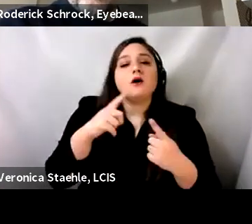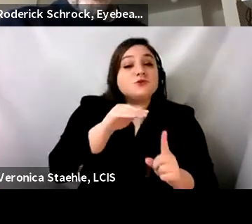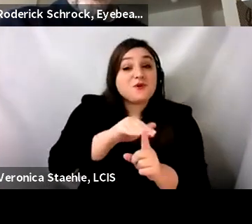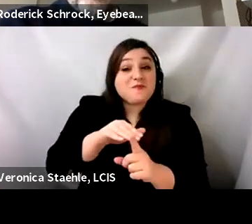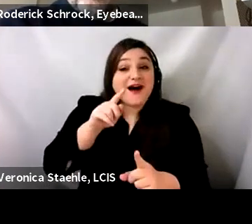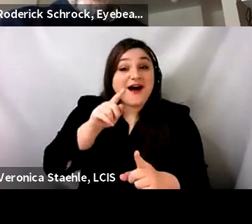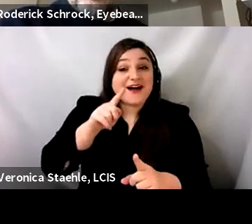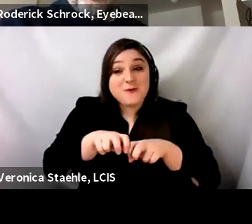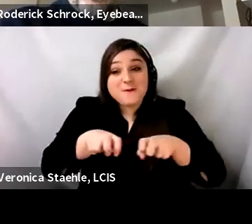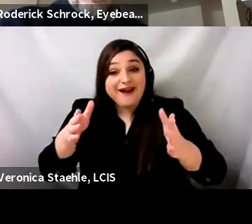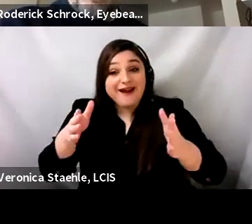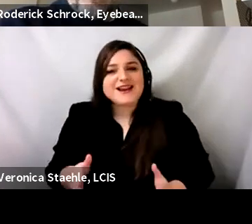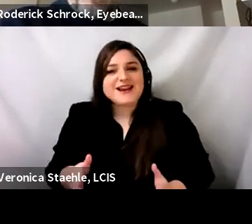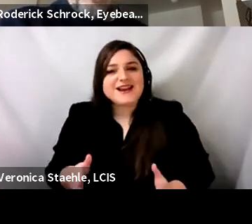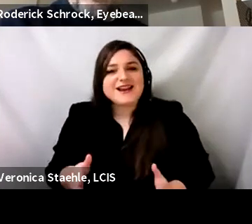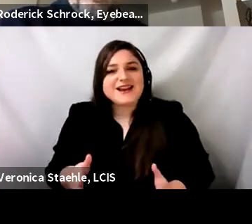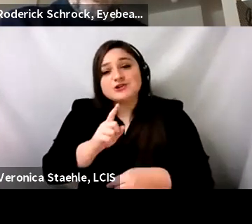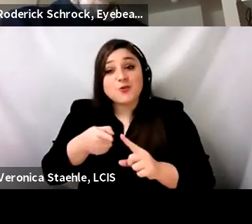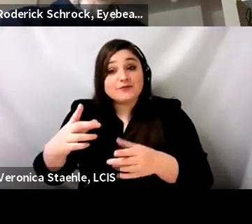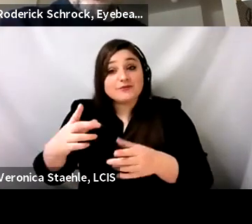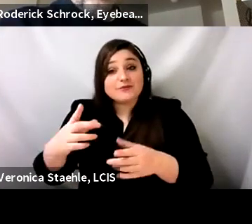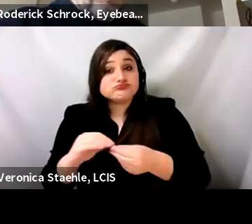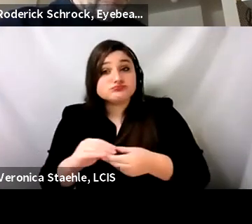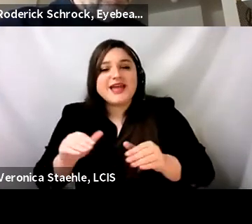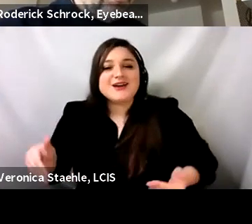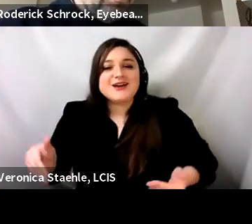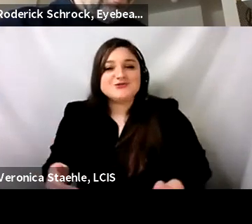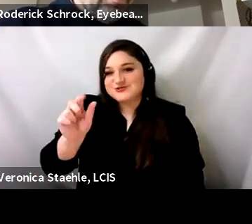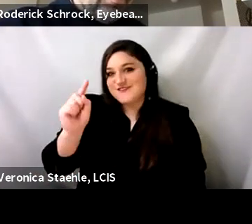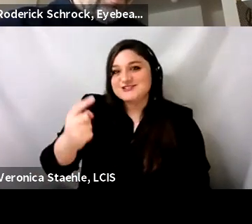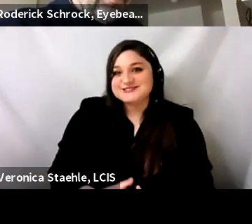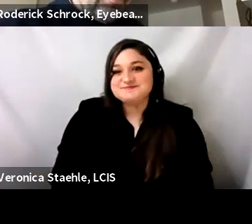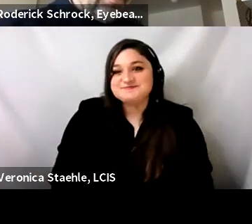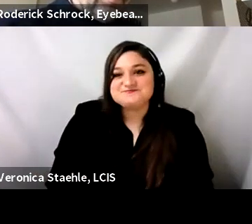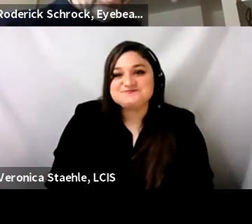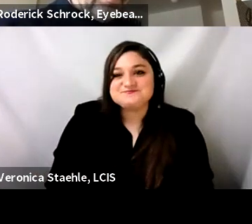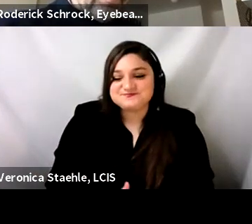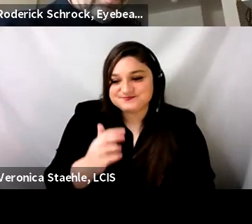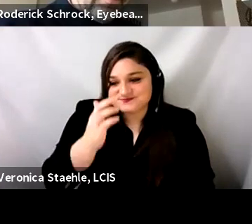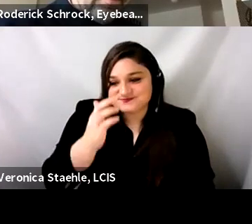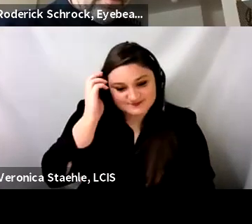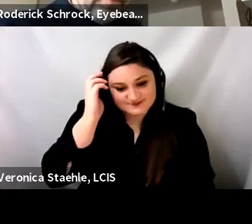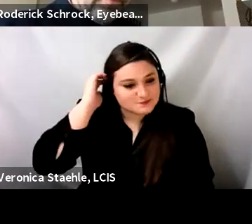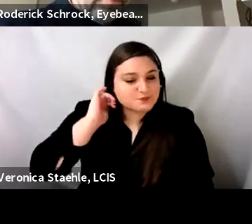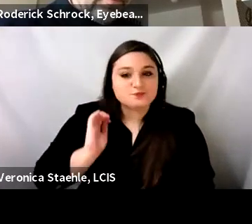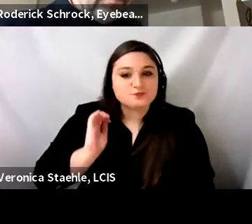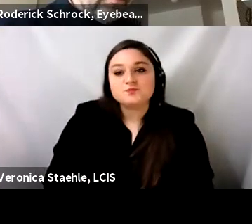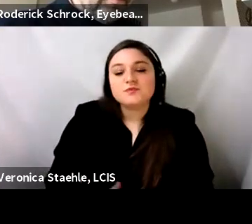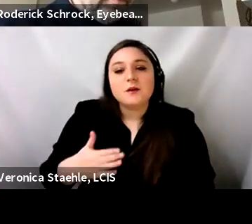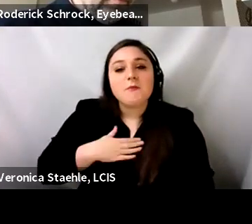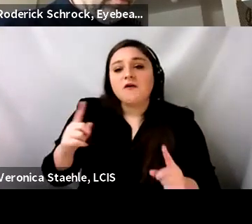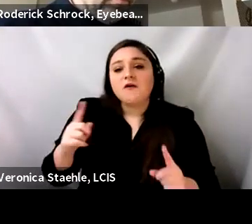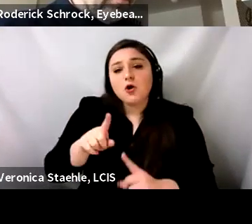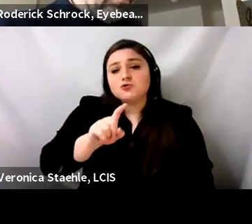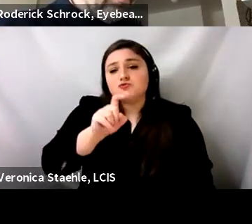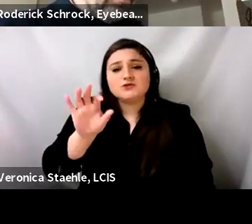try to identify yourself as you speak. It just makes it easier on everyone listening. So the first thing that I'm going to ask is a very broad